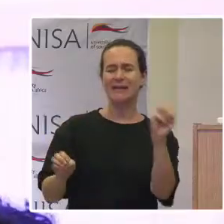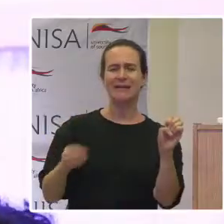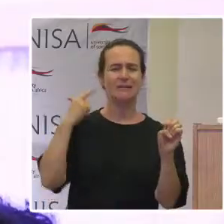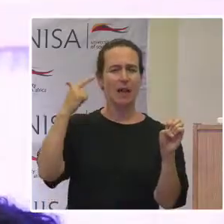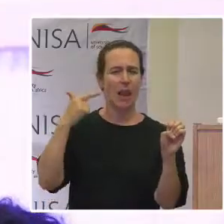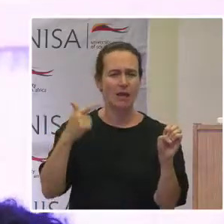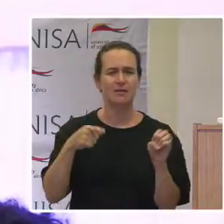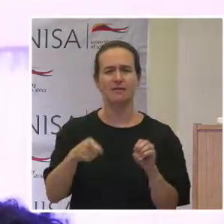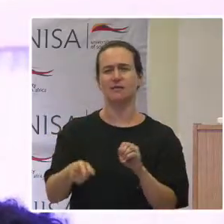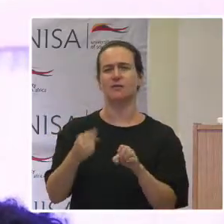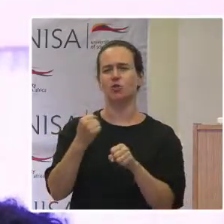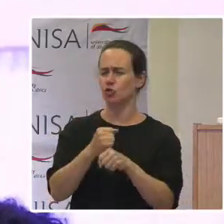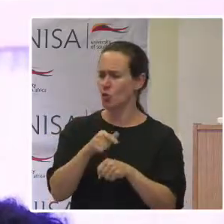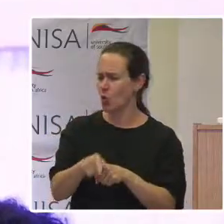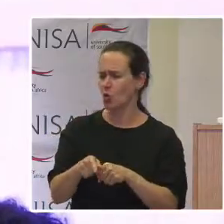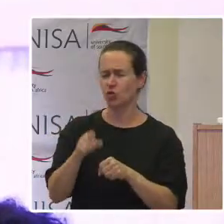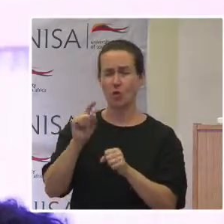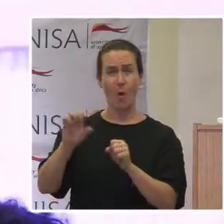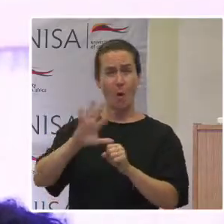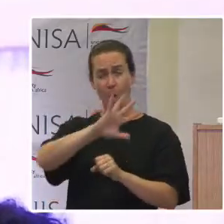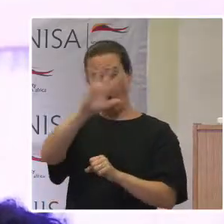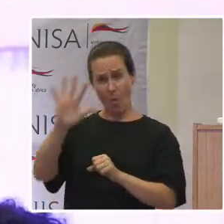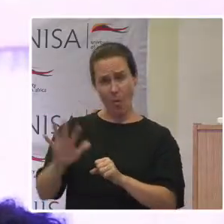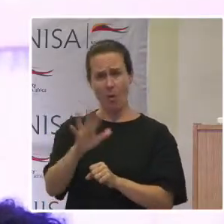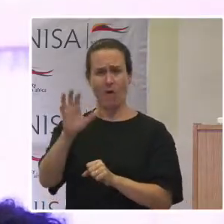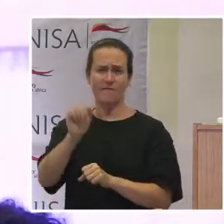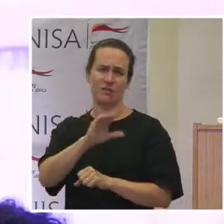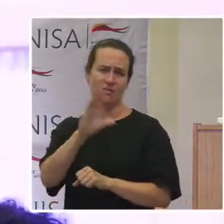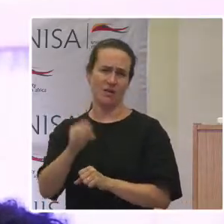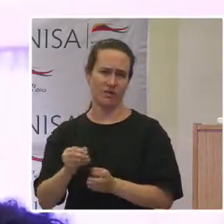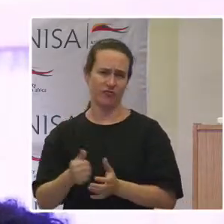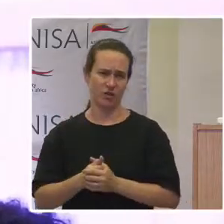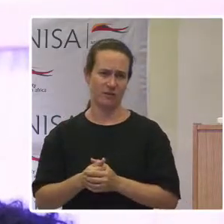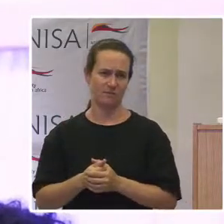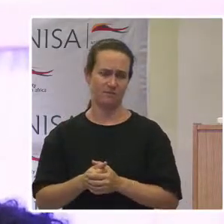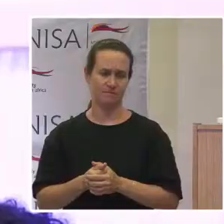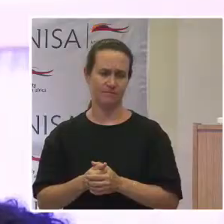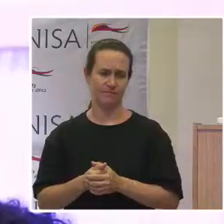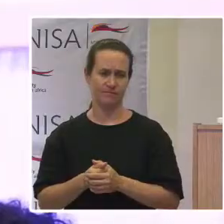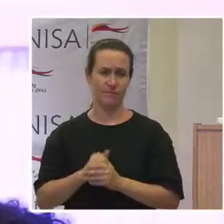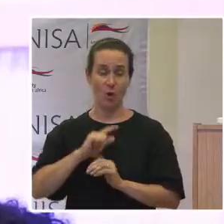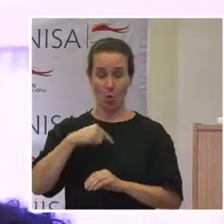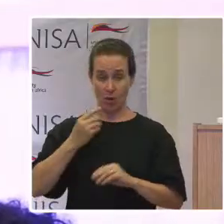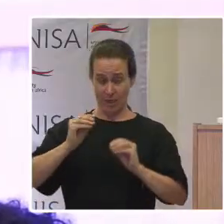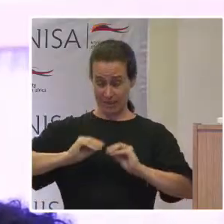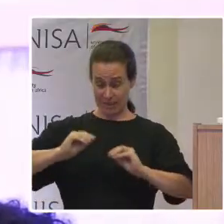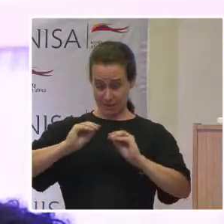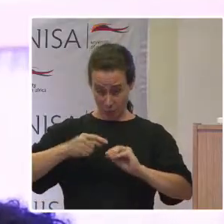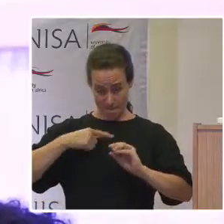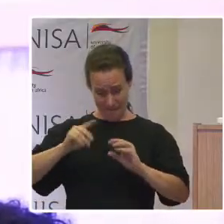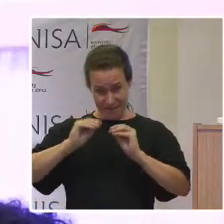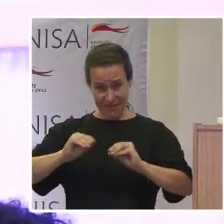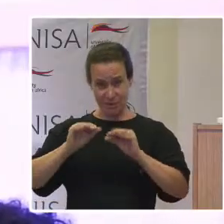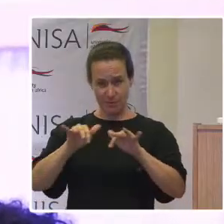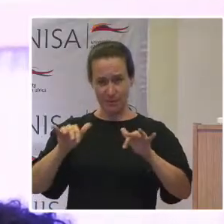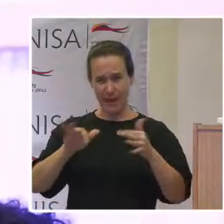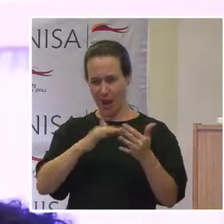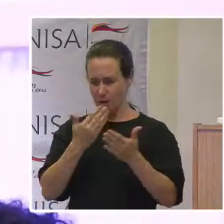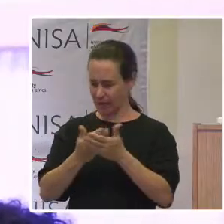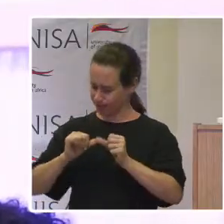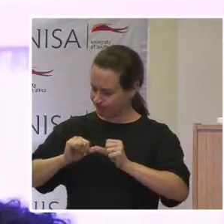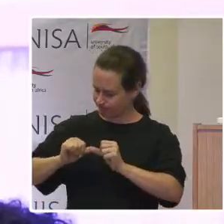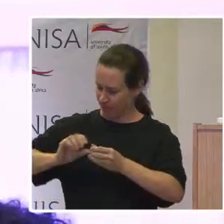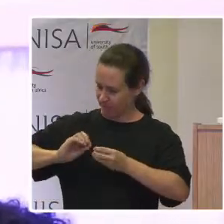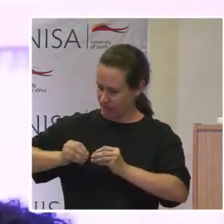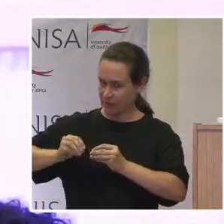George, in fact, all over South Africa. So where are the trained people to maintain this infrastructure? Why have